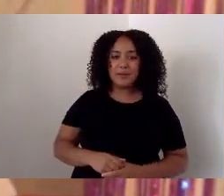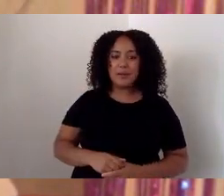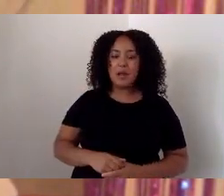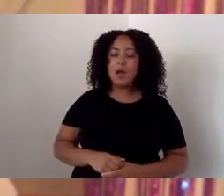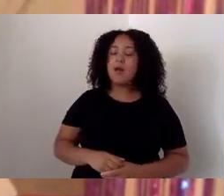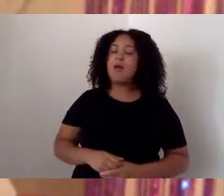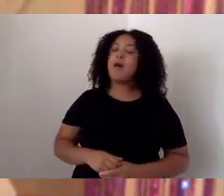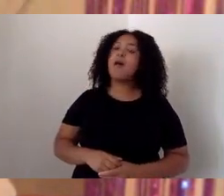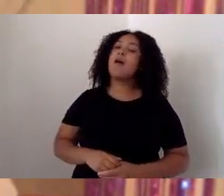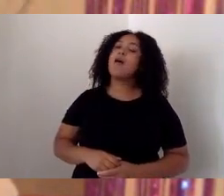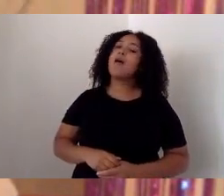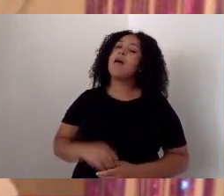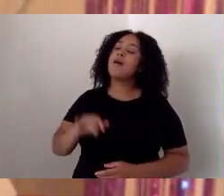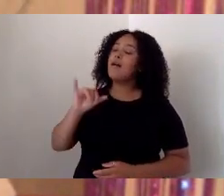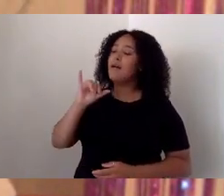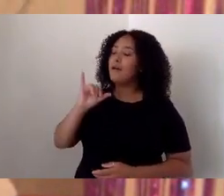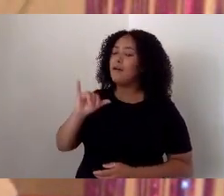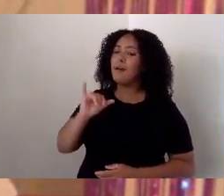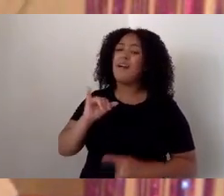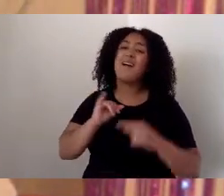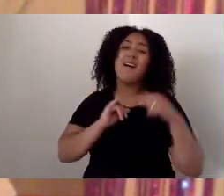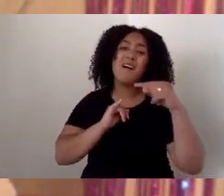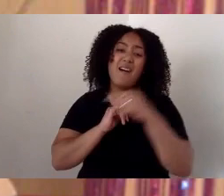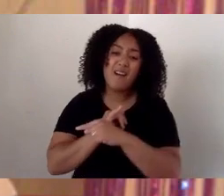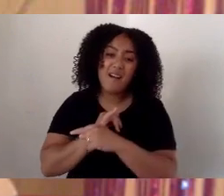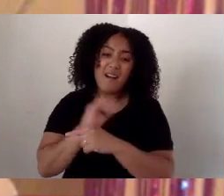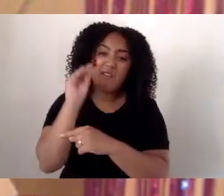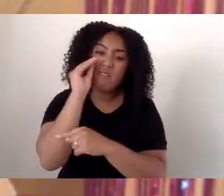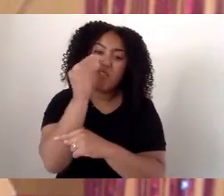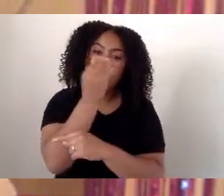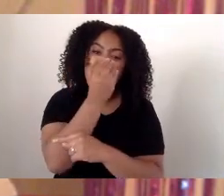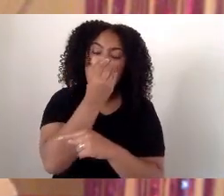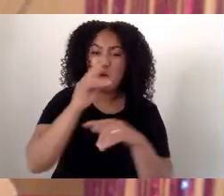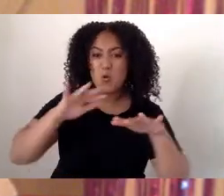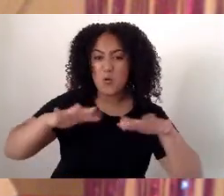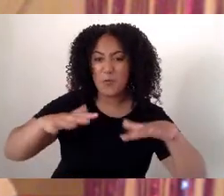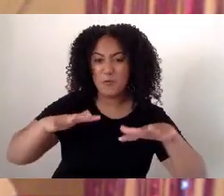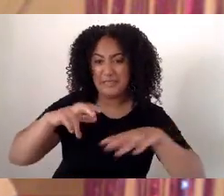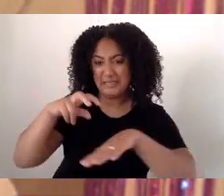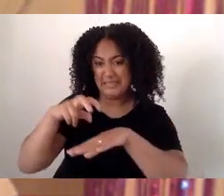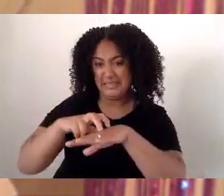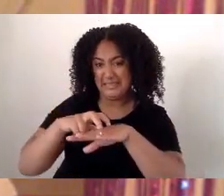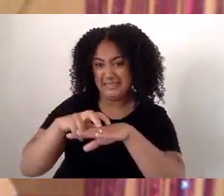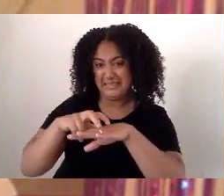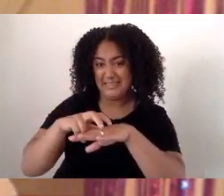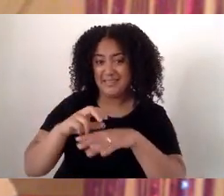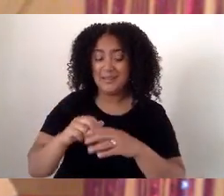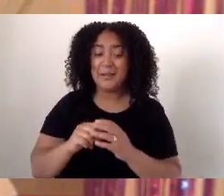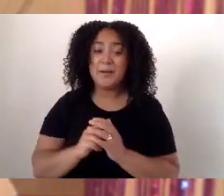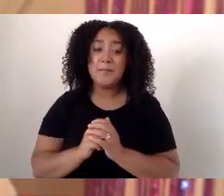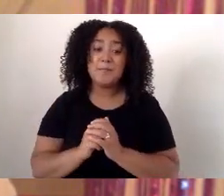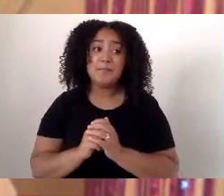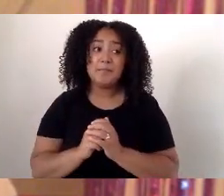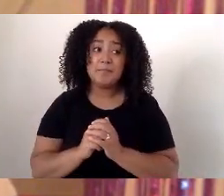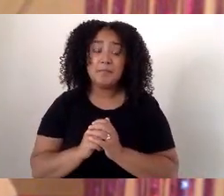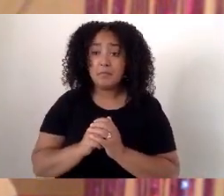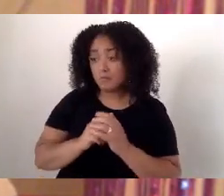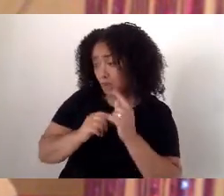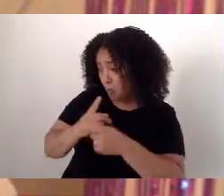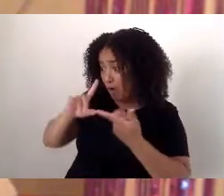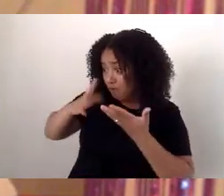Oh. Flower's a little bit nervous to perform for everyone. Would it be more helpful if maybe you had a friend?